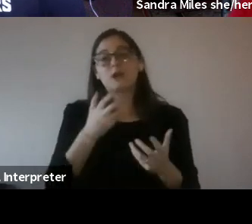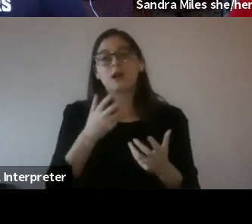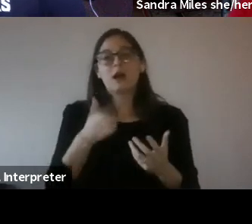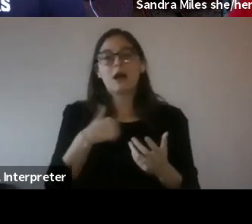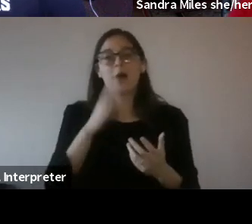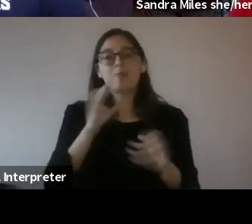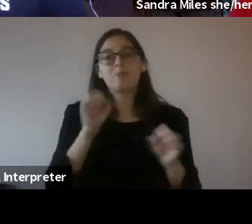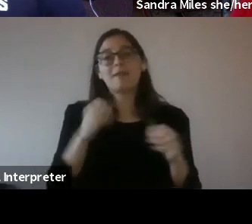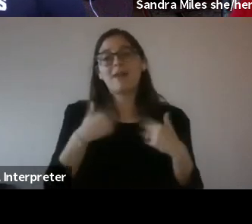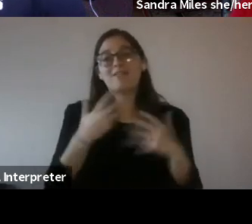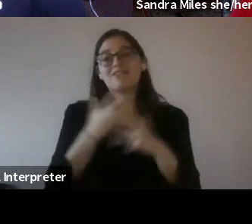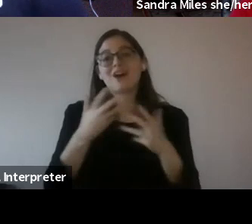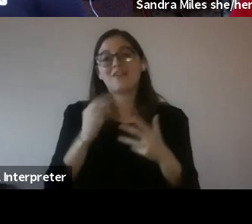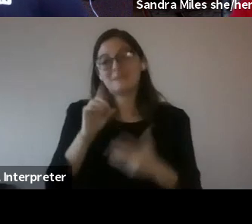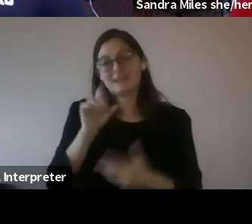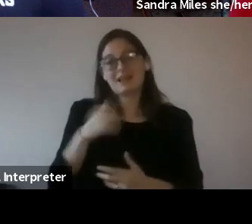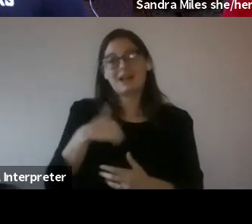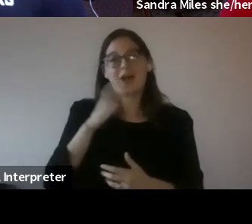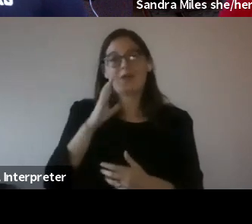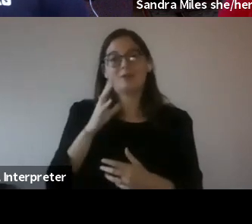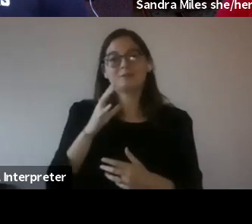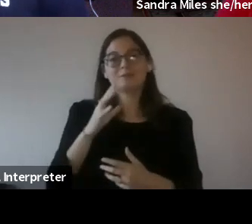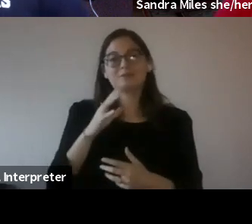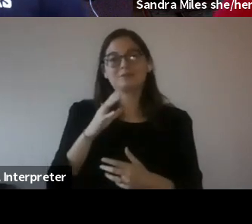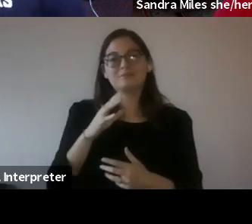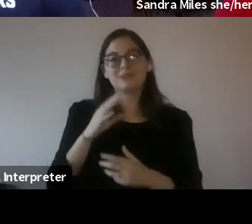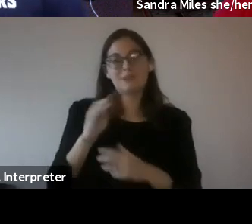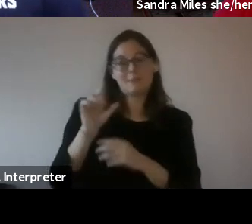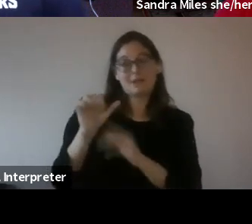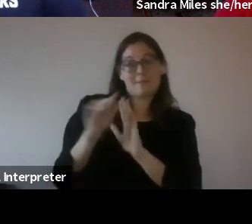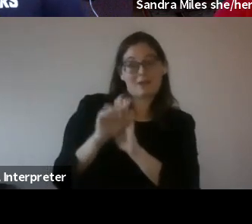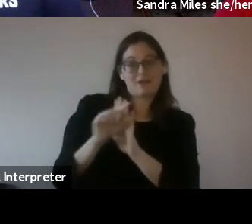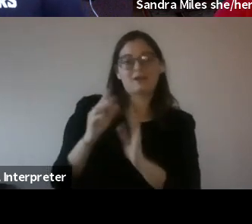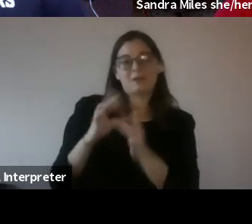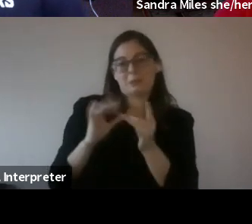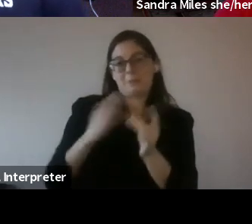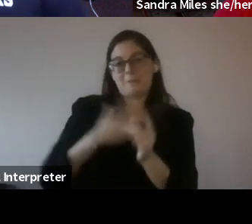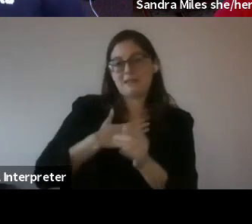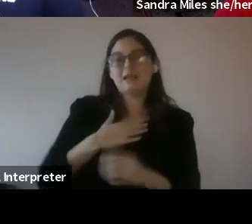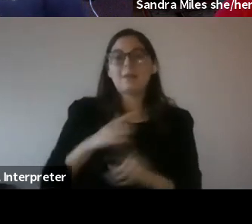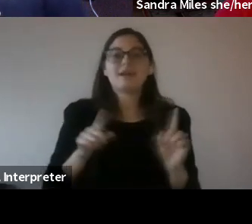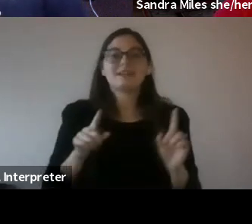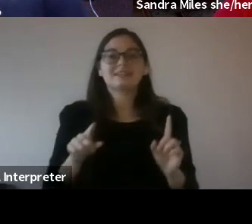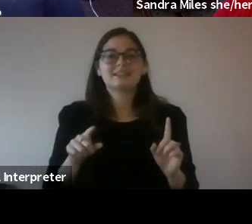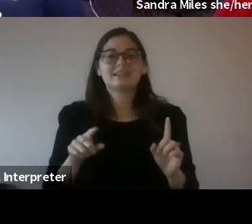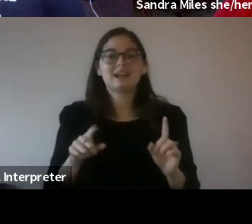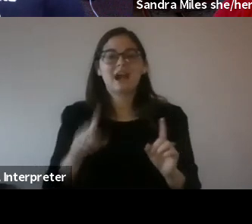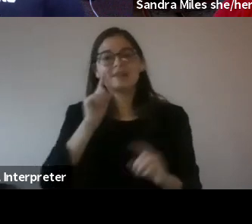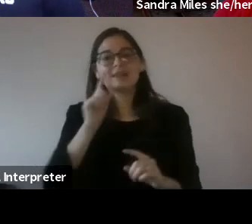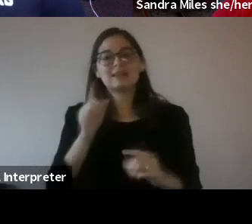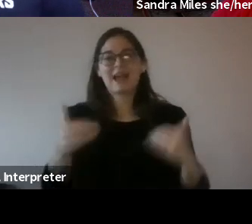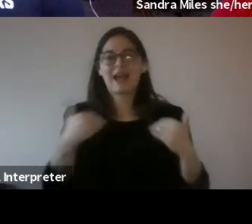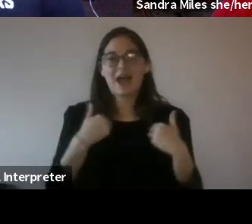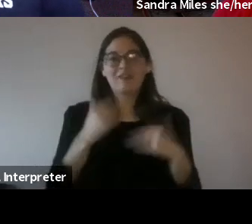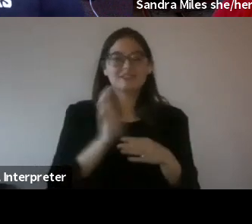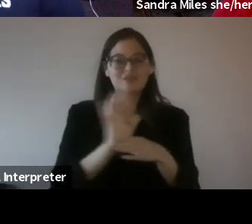media. I feel like I'm gonna be the media background, but, and I just think that having these films